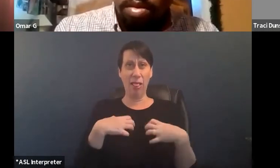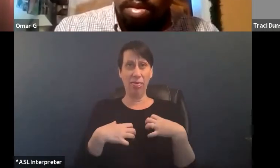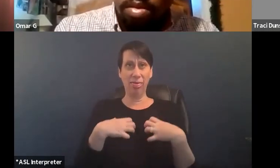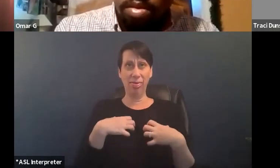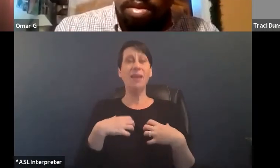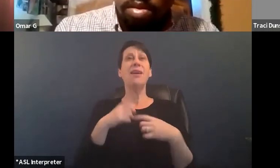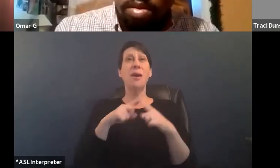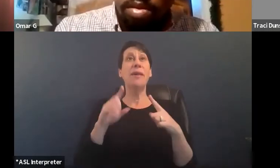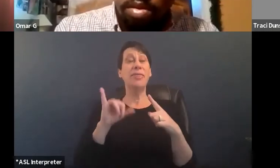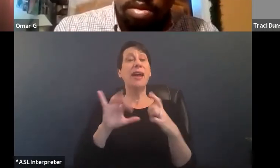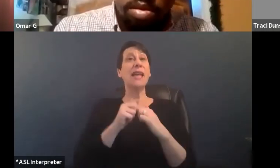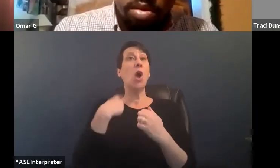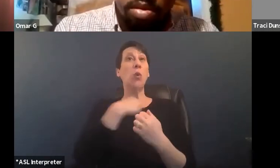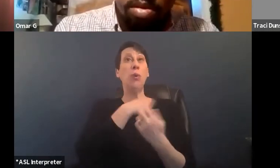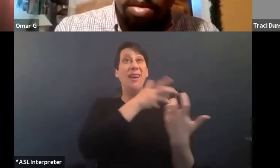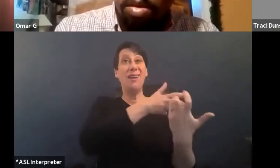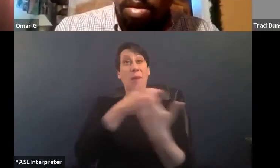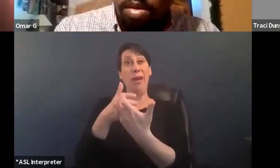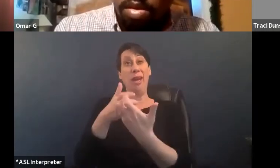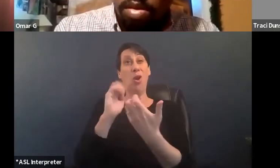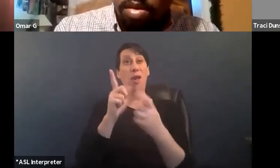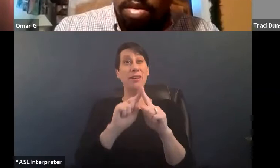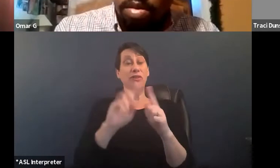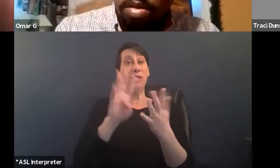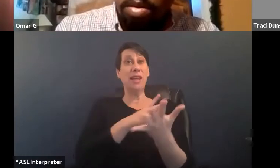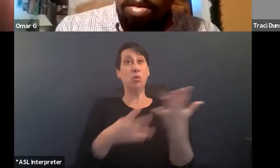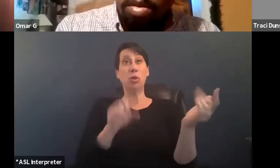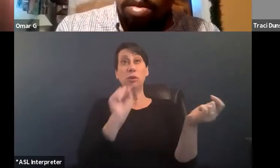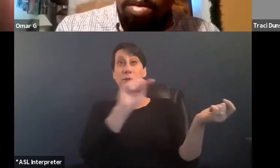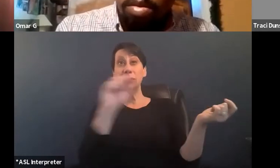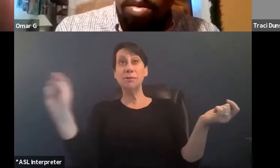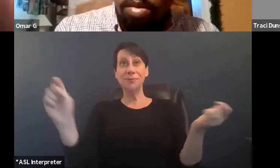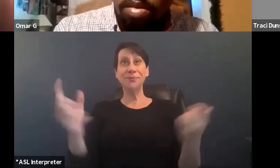ways that we accommodated all those different schedules.